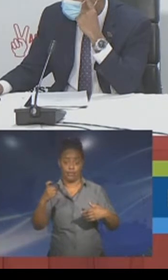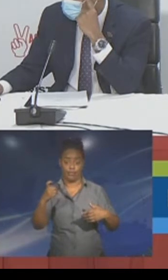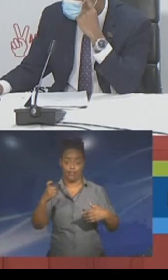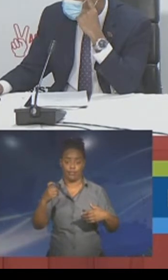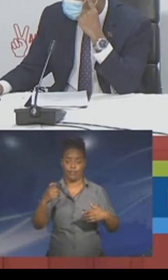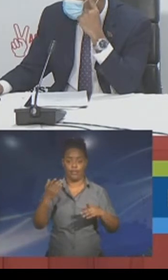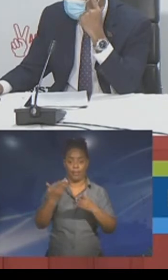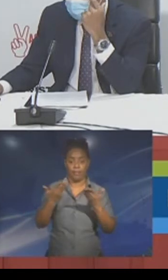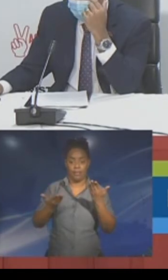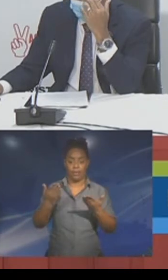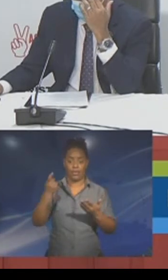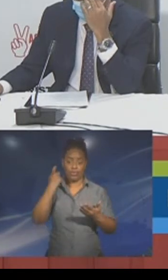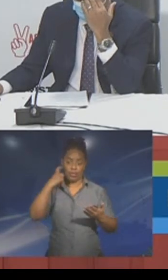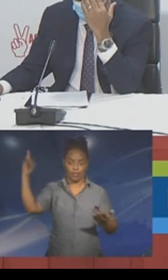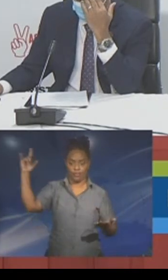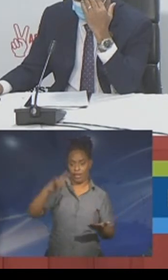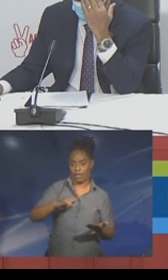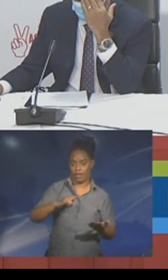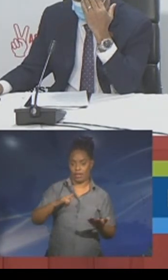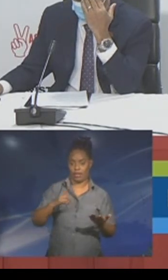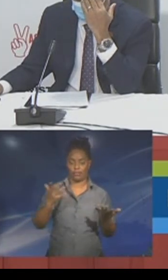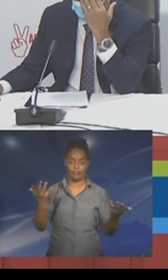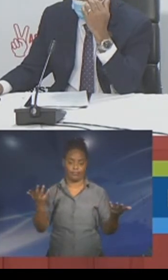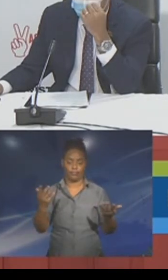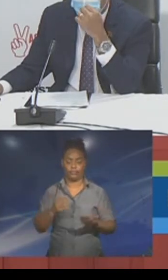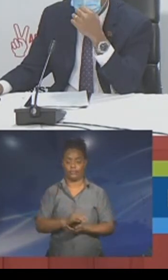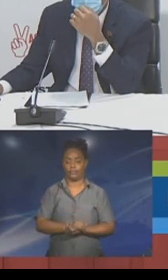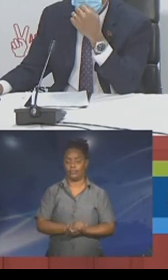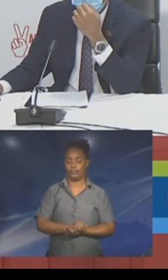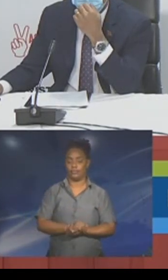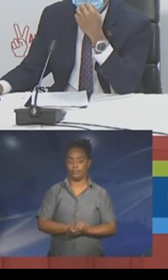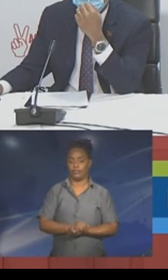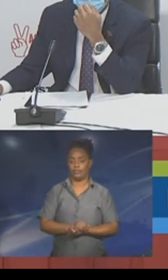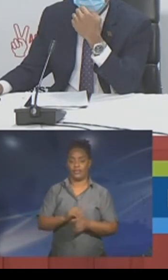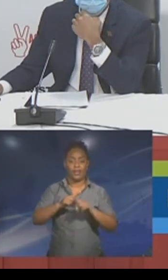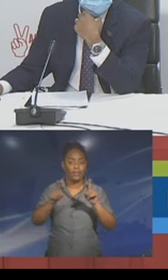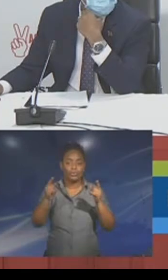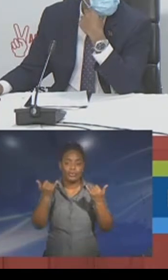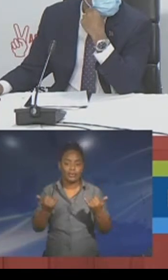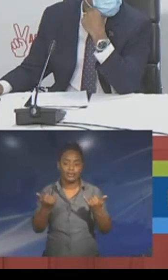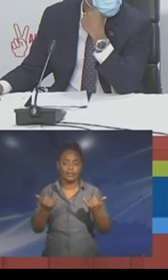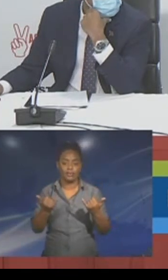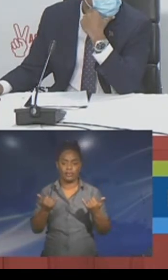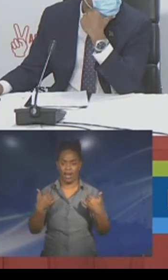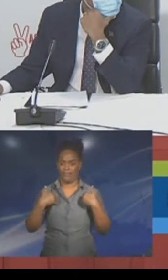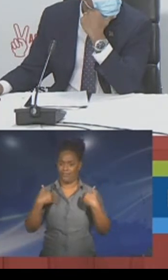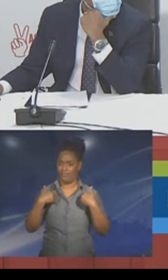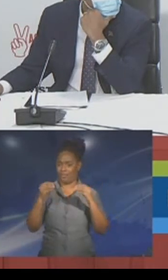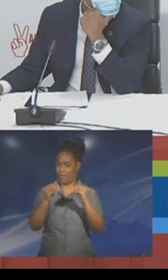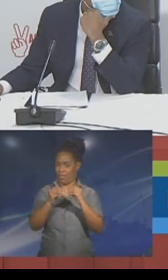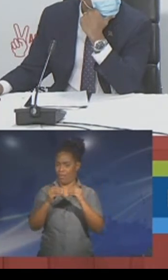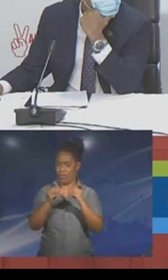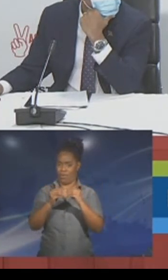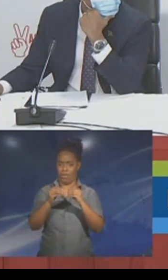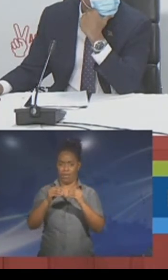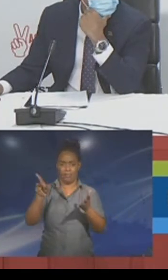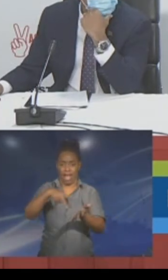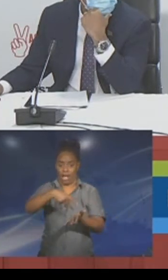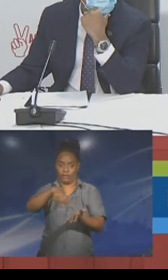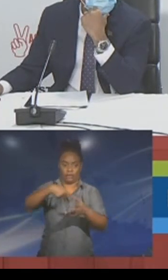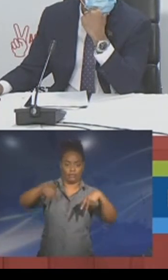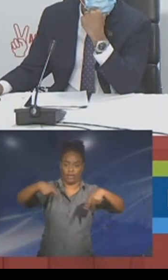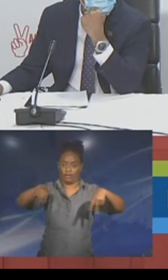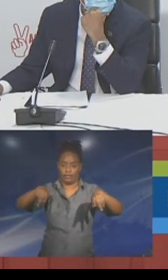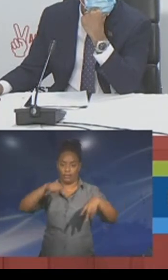countries. In light of our increased openness and the number of open-air parties and